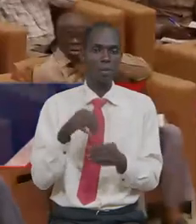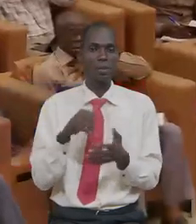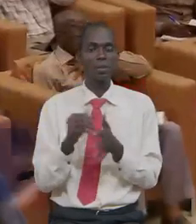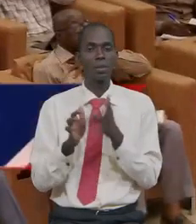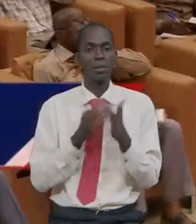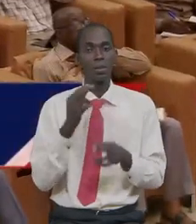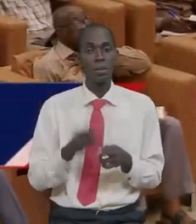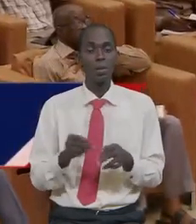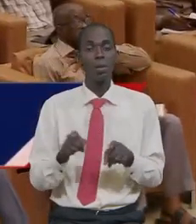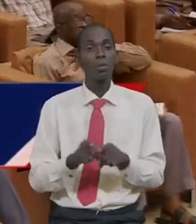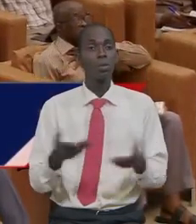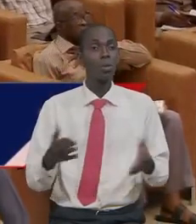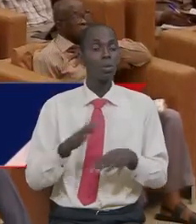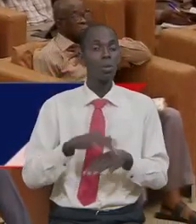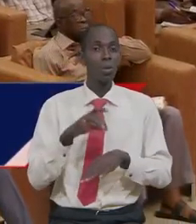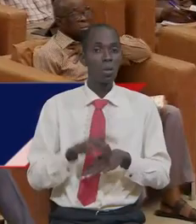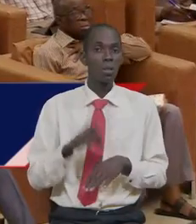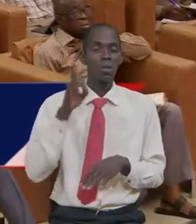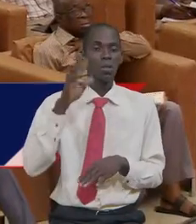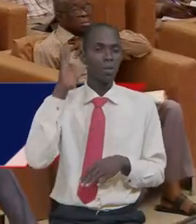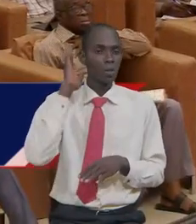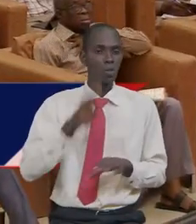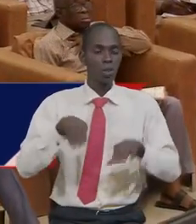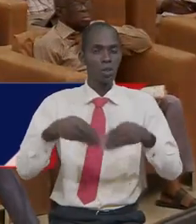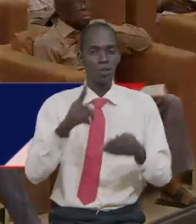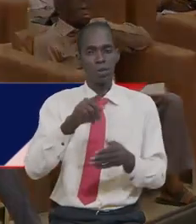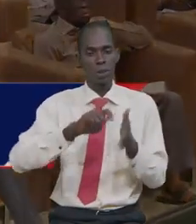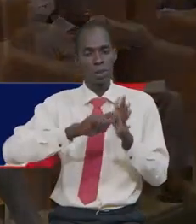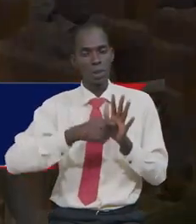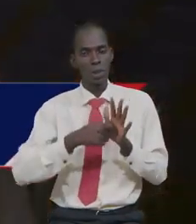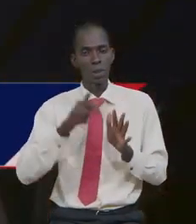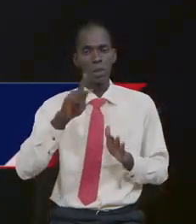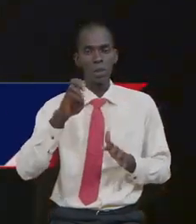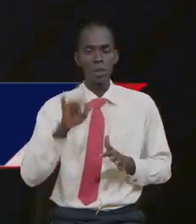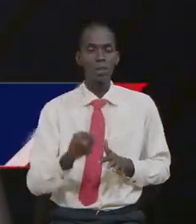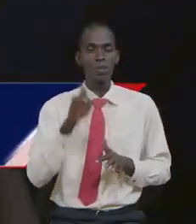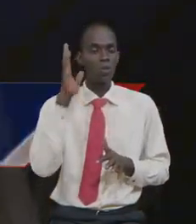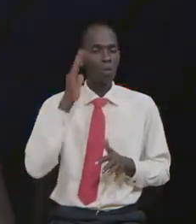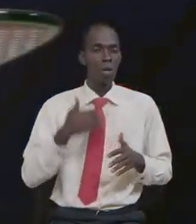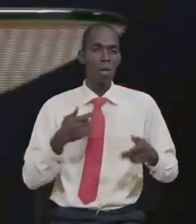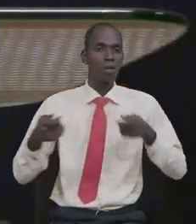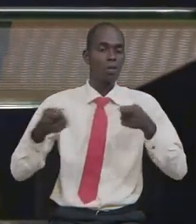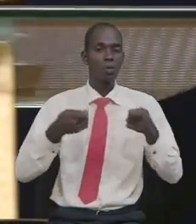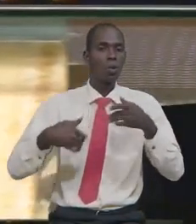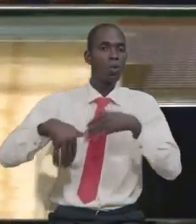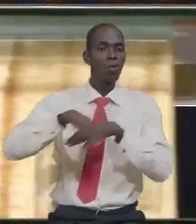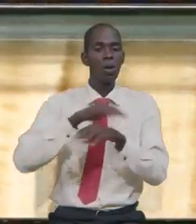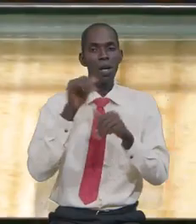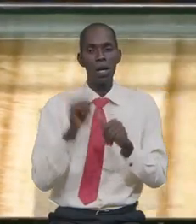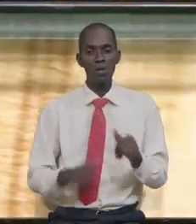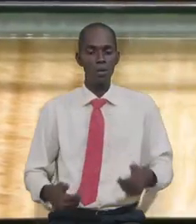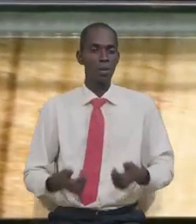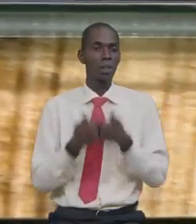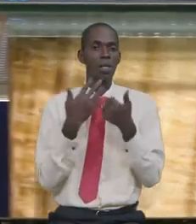Even here on earth, he'll put the key in your hand. You'll have that dominion over every challenge and over every difficulty and